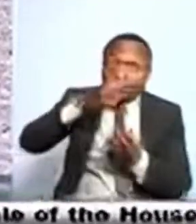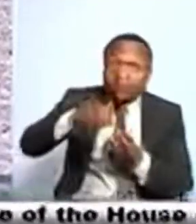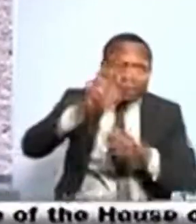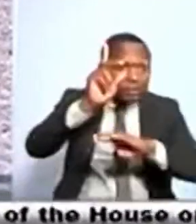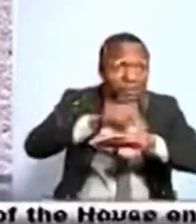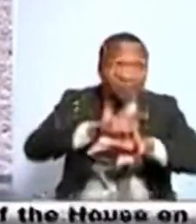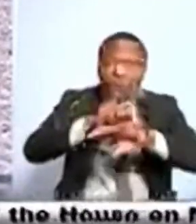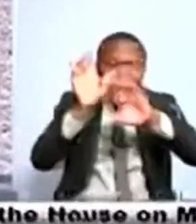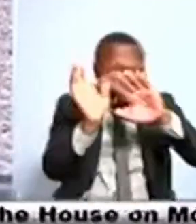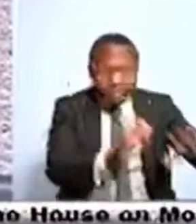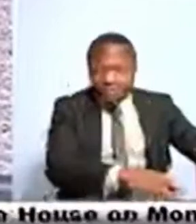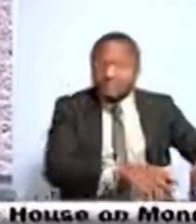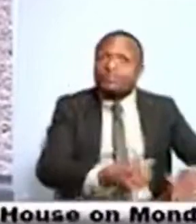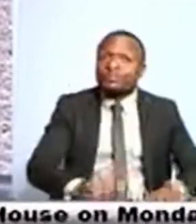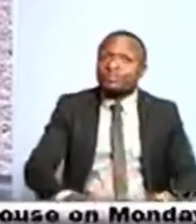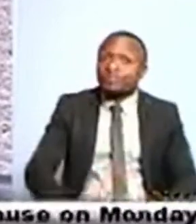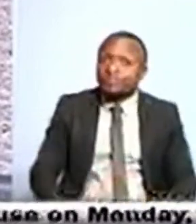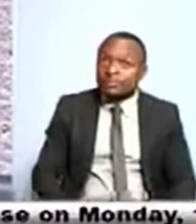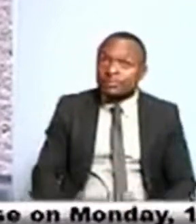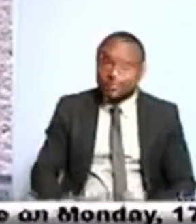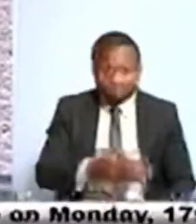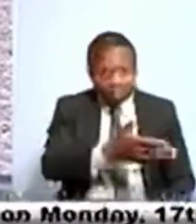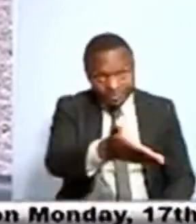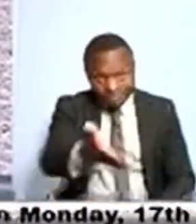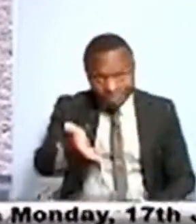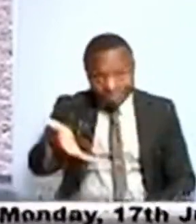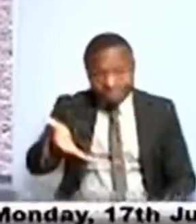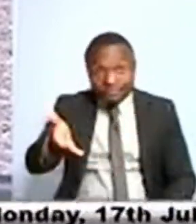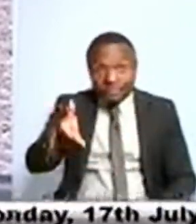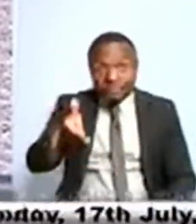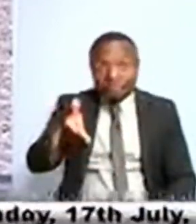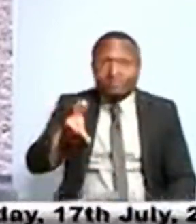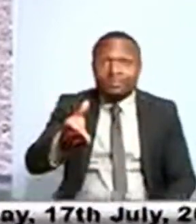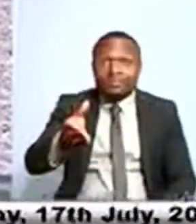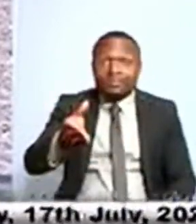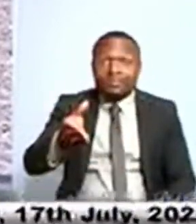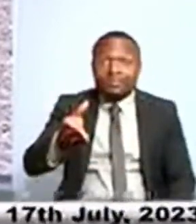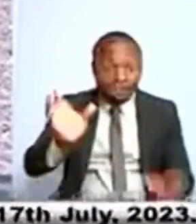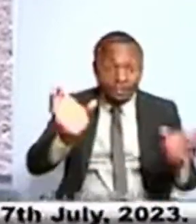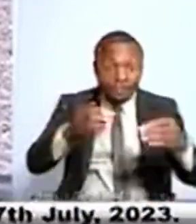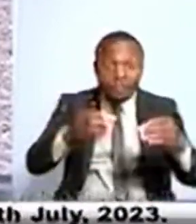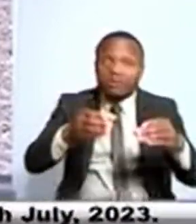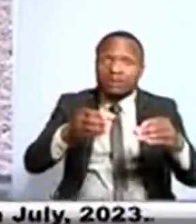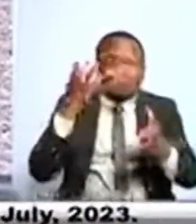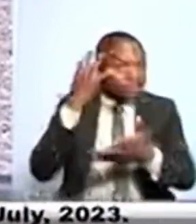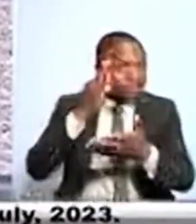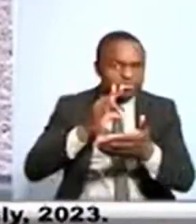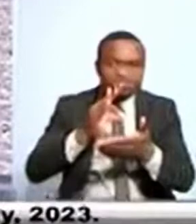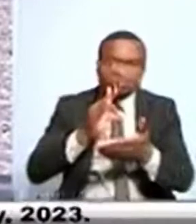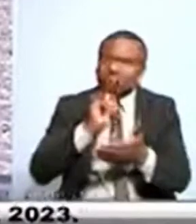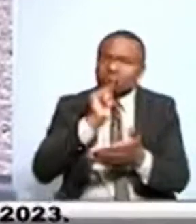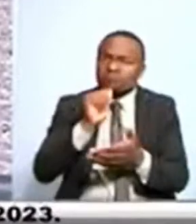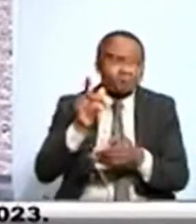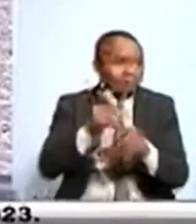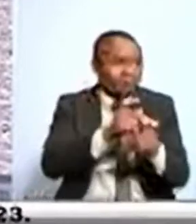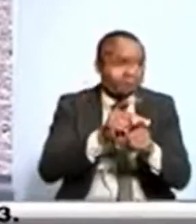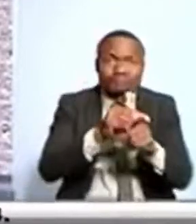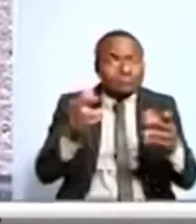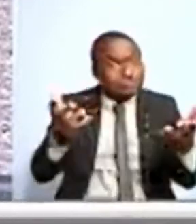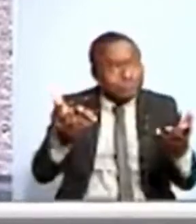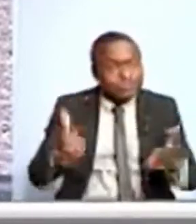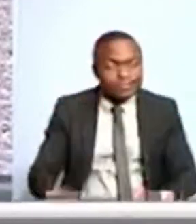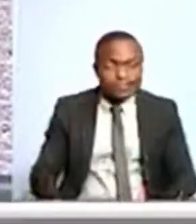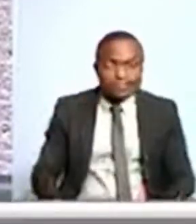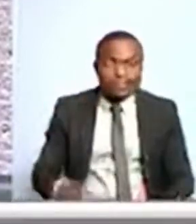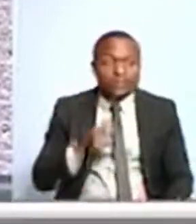being abandoned, and these council secretaries, they don't mind. Actually, they don't even care. They will simply